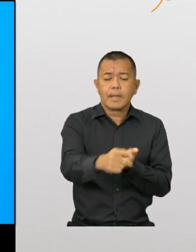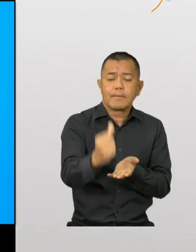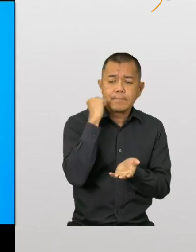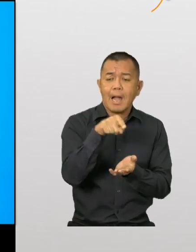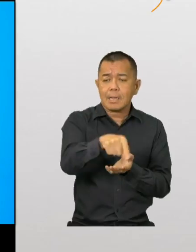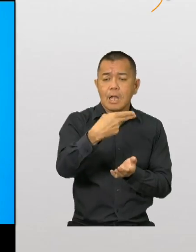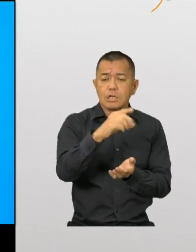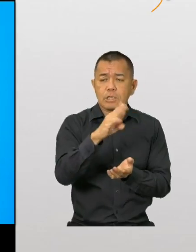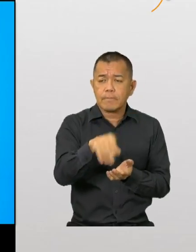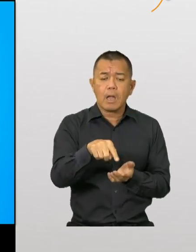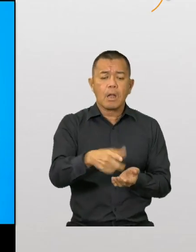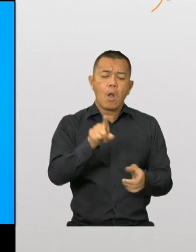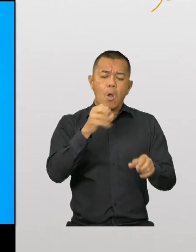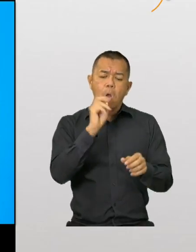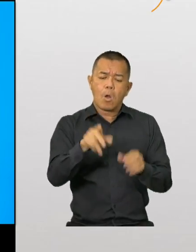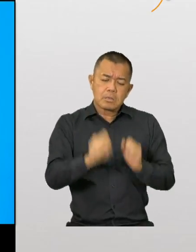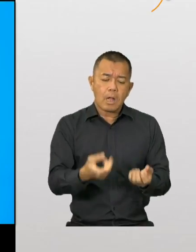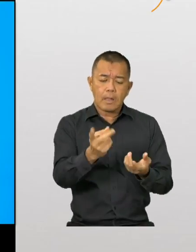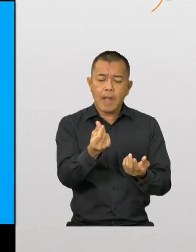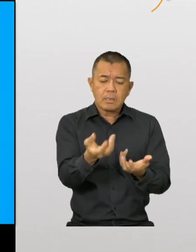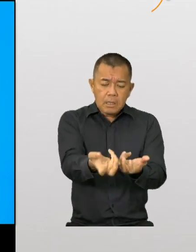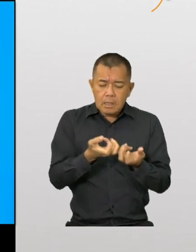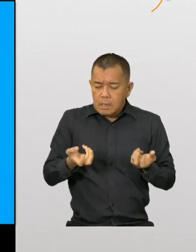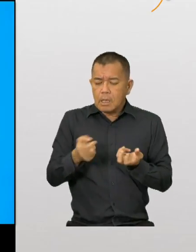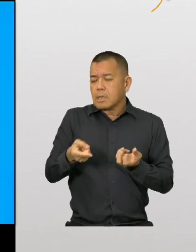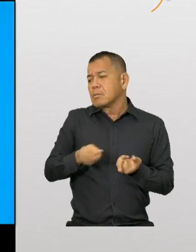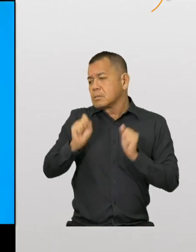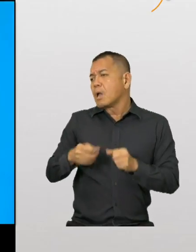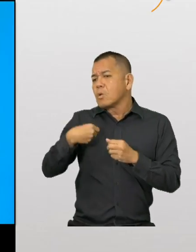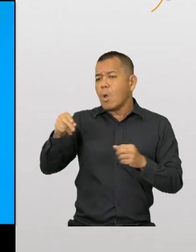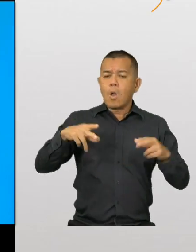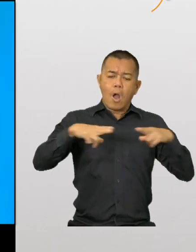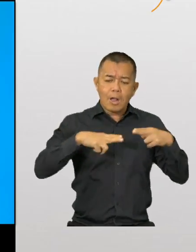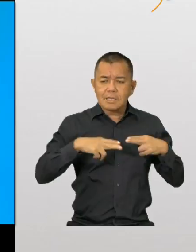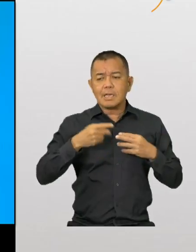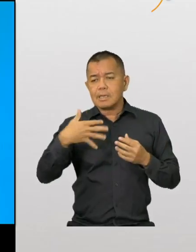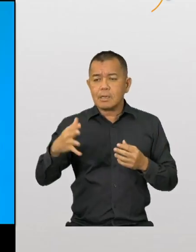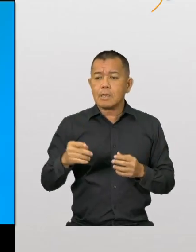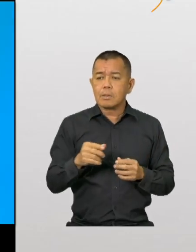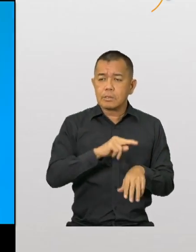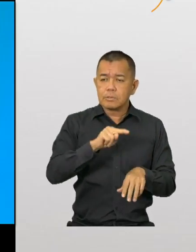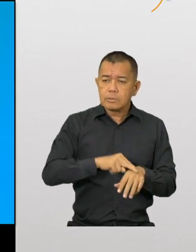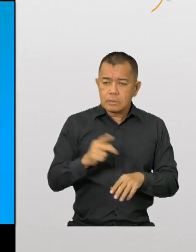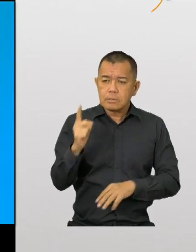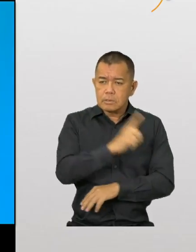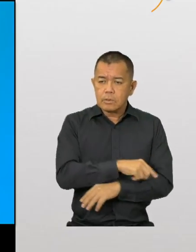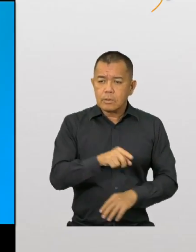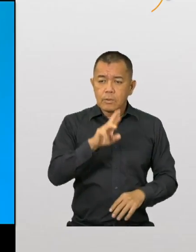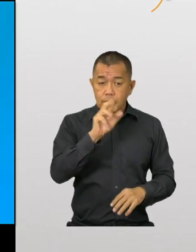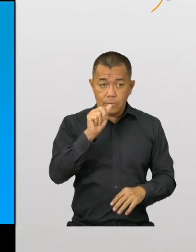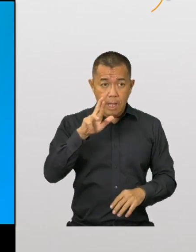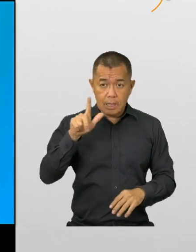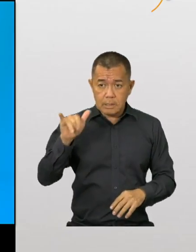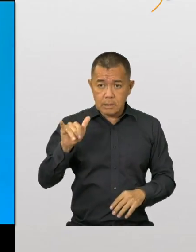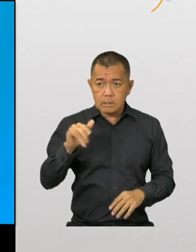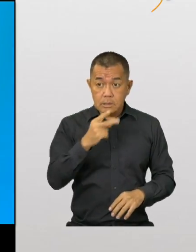I explained how all this works in a previous National Day rally, 2014. So if you look up the clips on the YouTube,